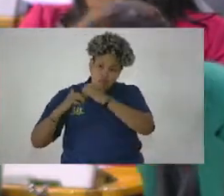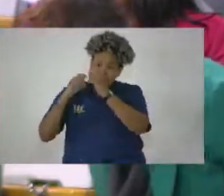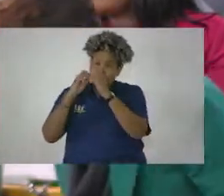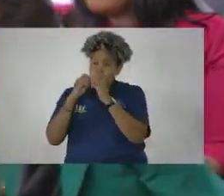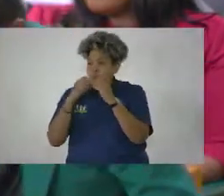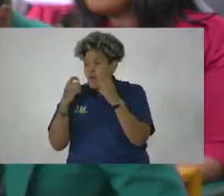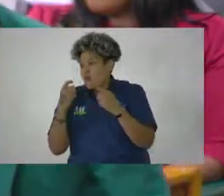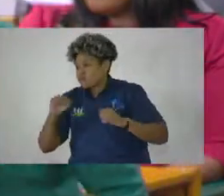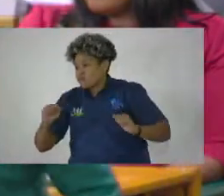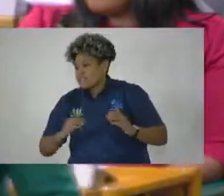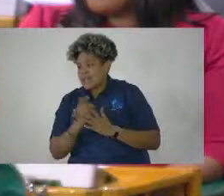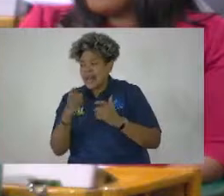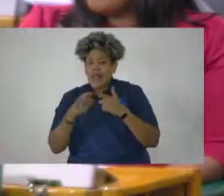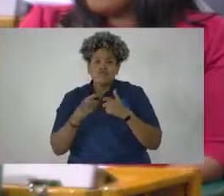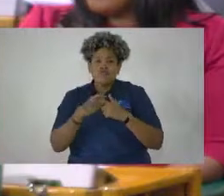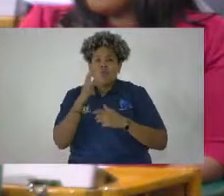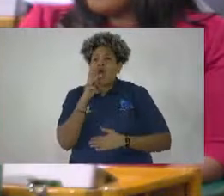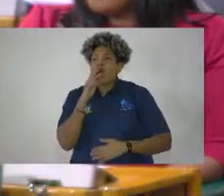power stations that